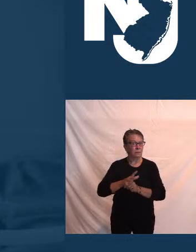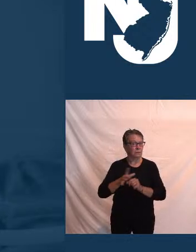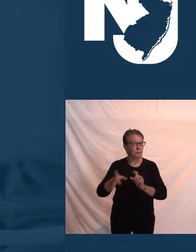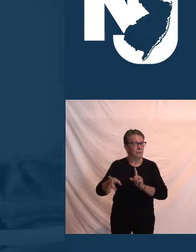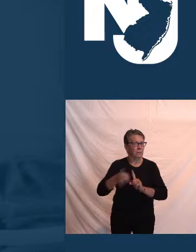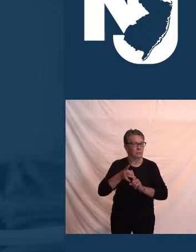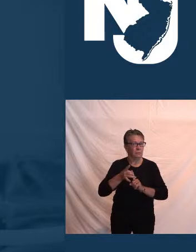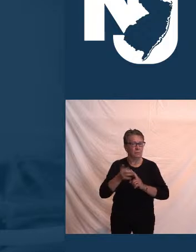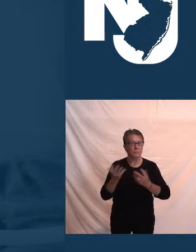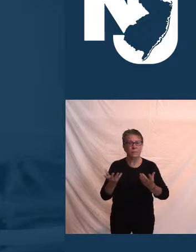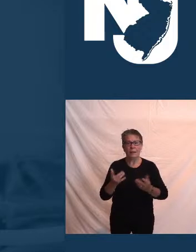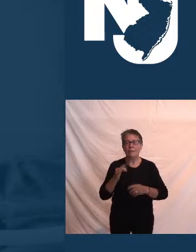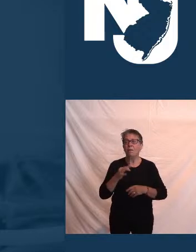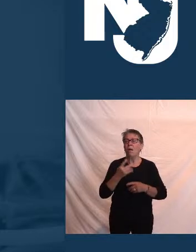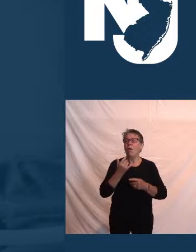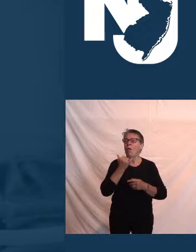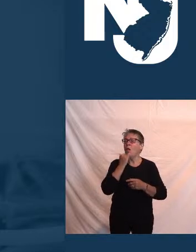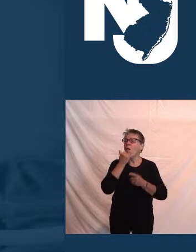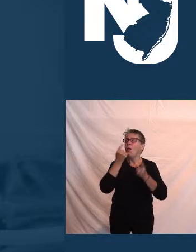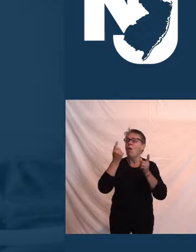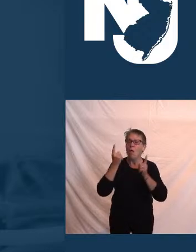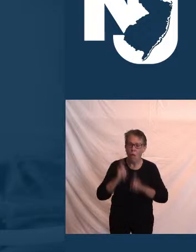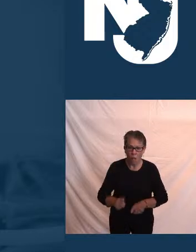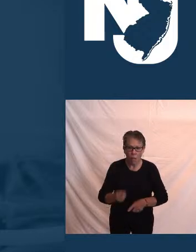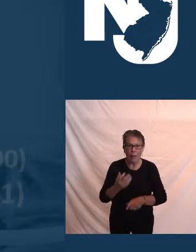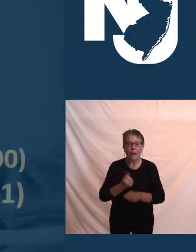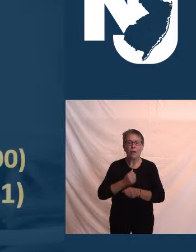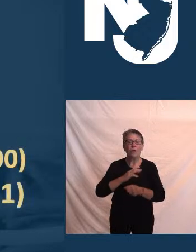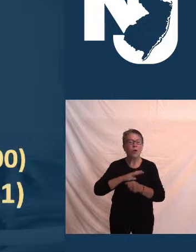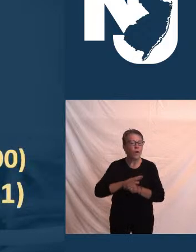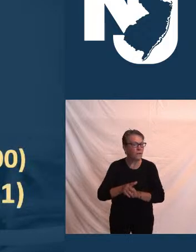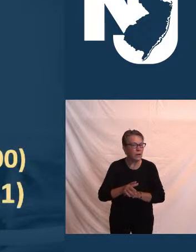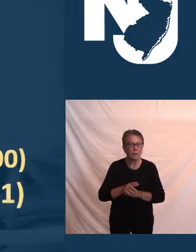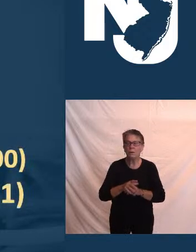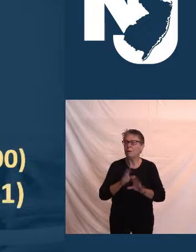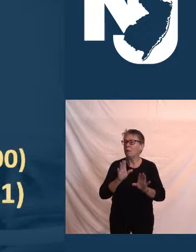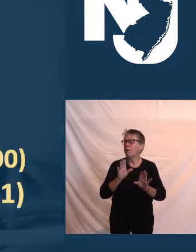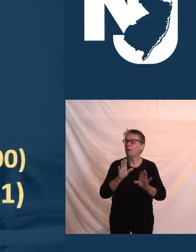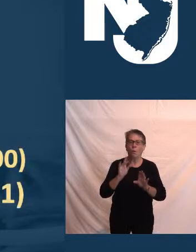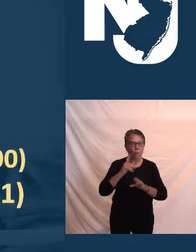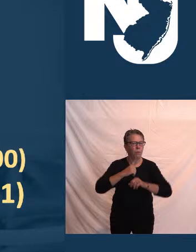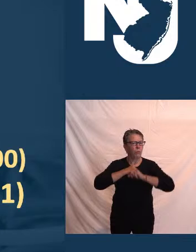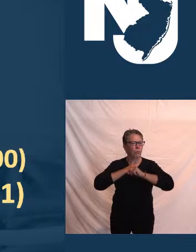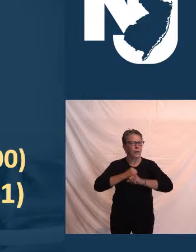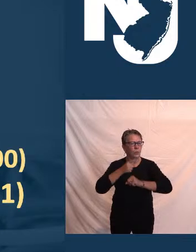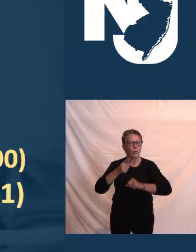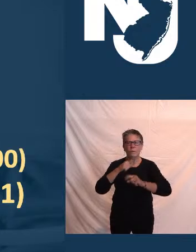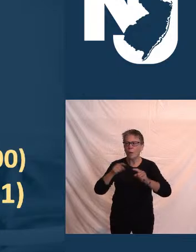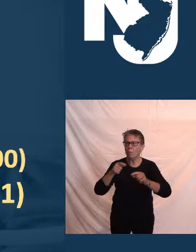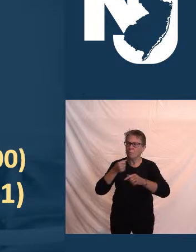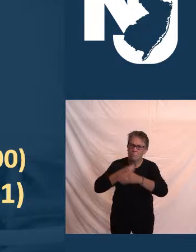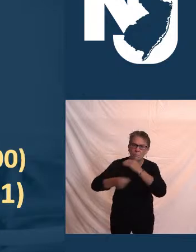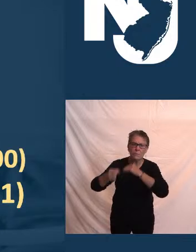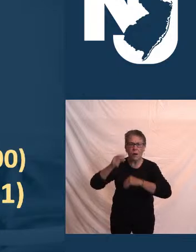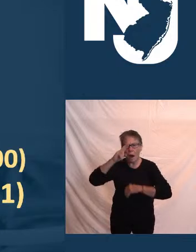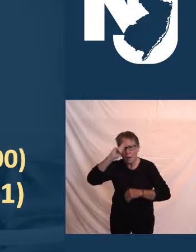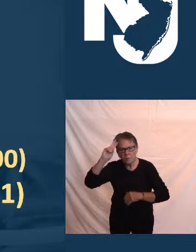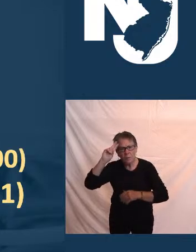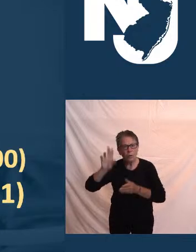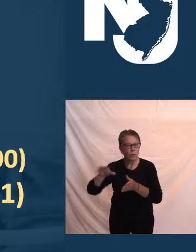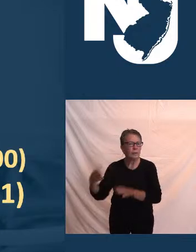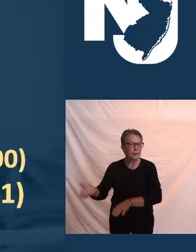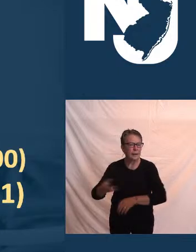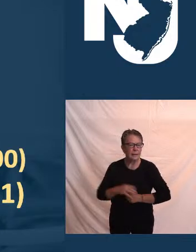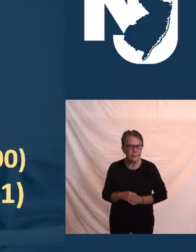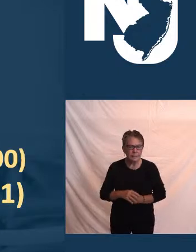do out of the hospital and from dying. And here are the weekly figures from September 13th through 19th.